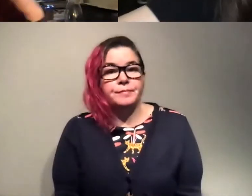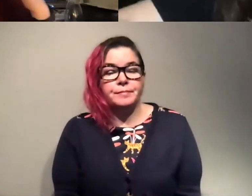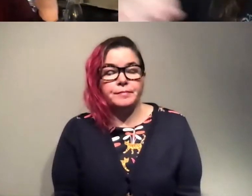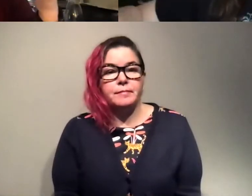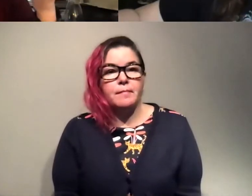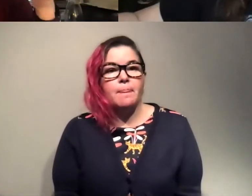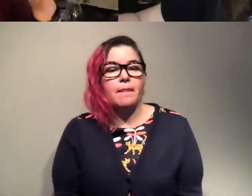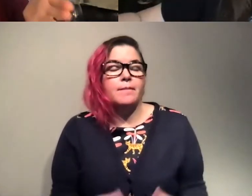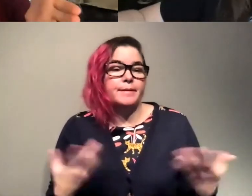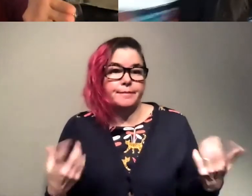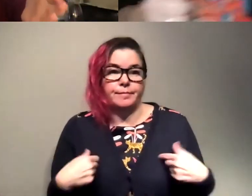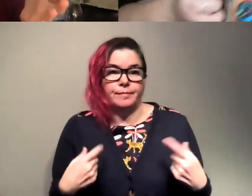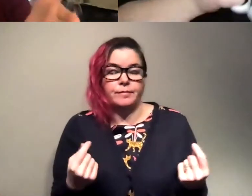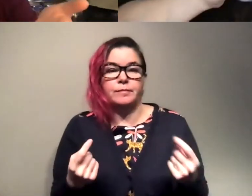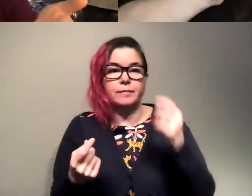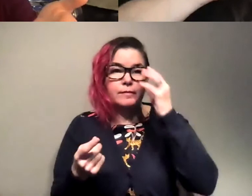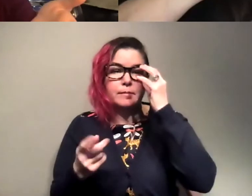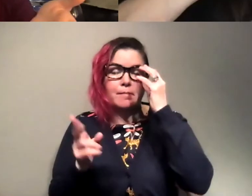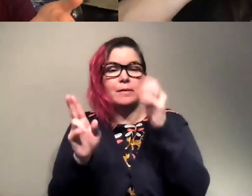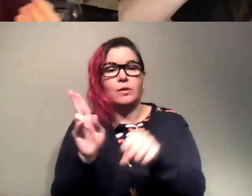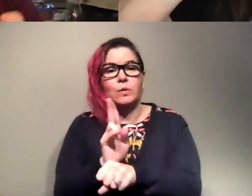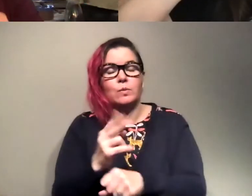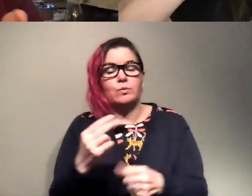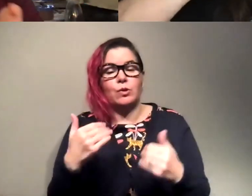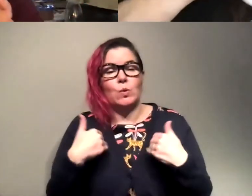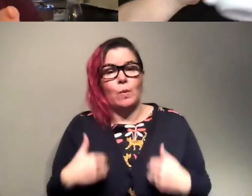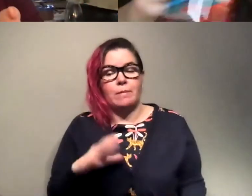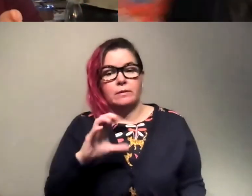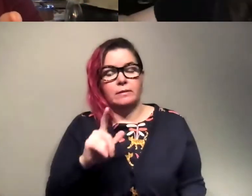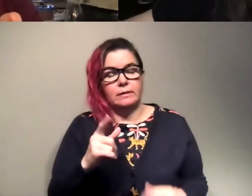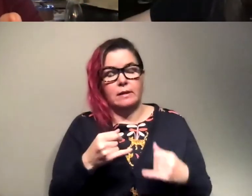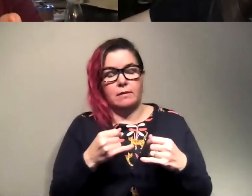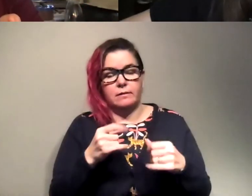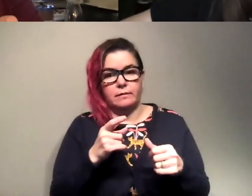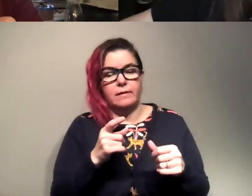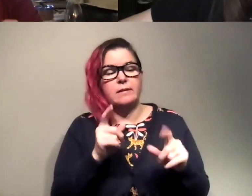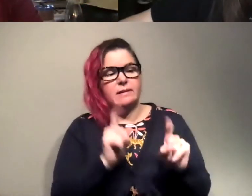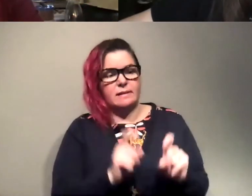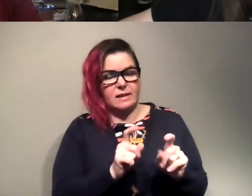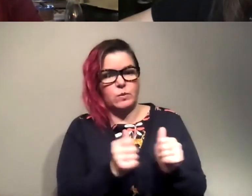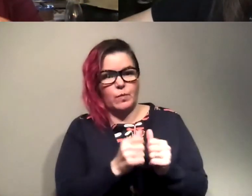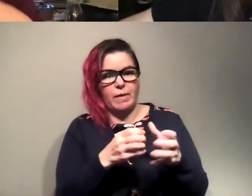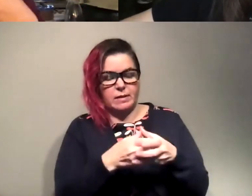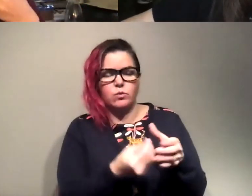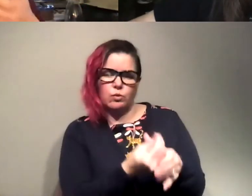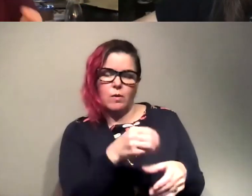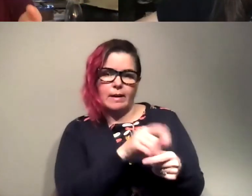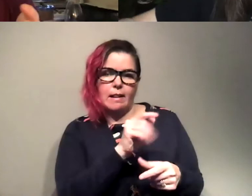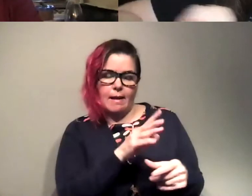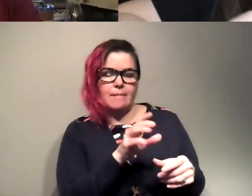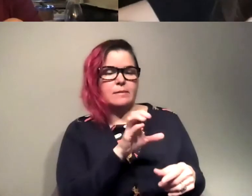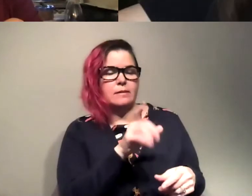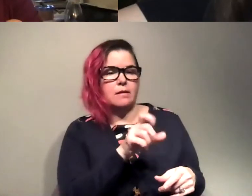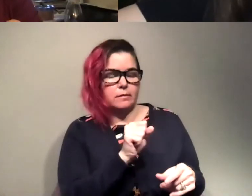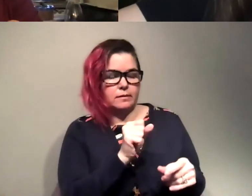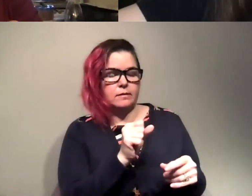But that's what we do. So then you might use human cell lines. So test them first against human cells that we have that we can grow in the lab, and we can see